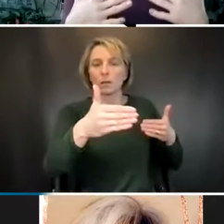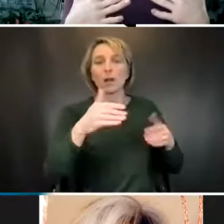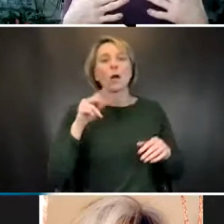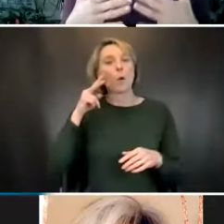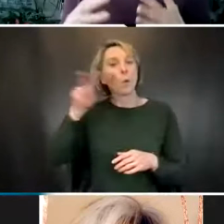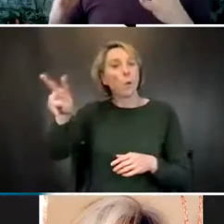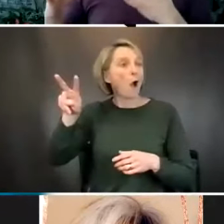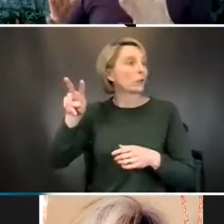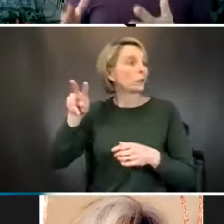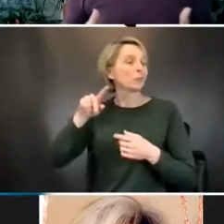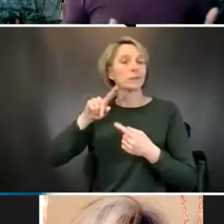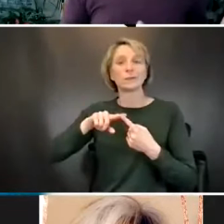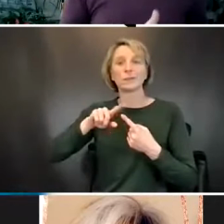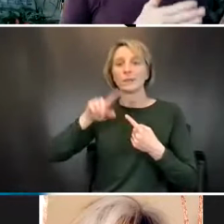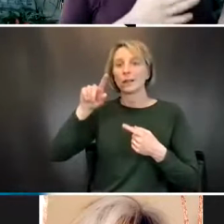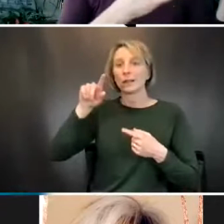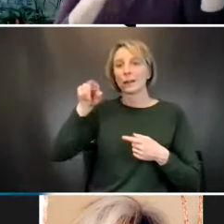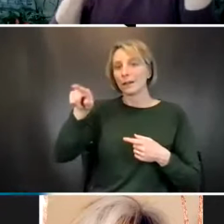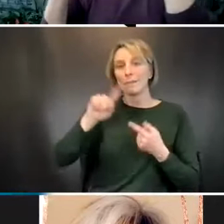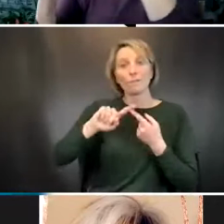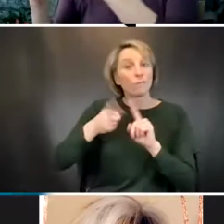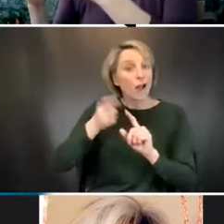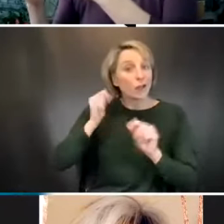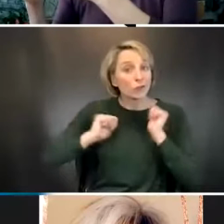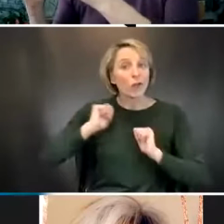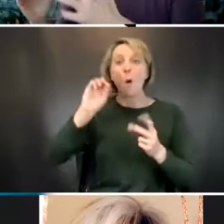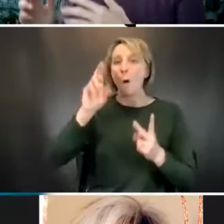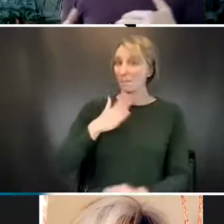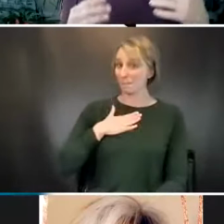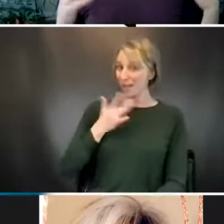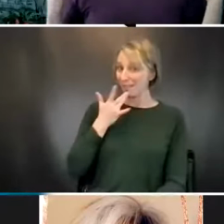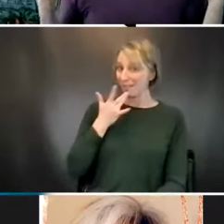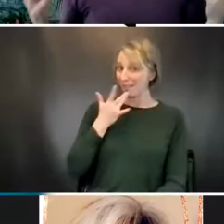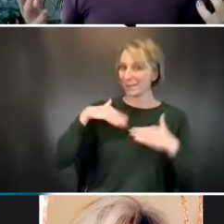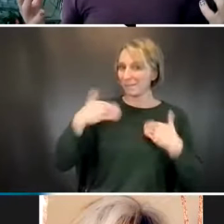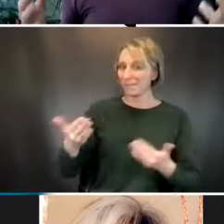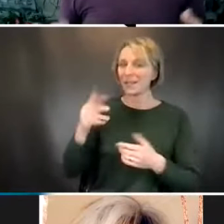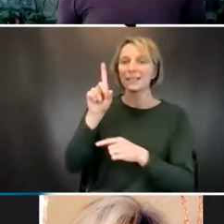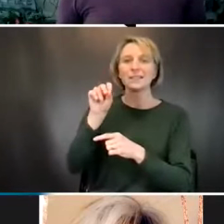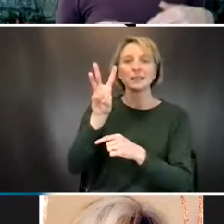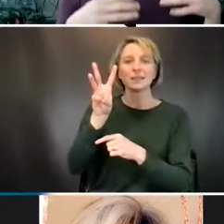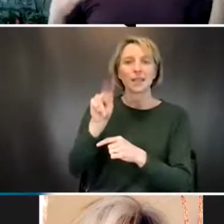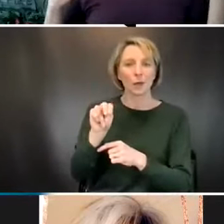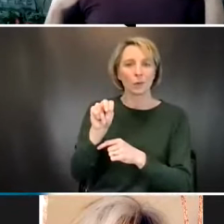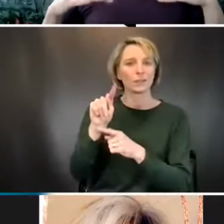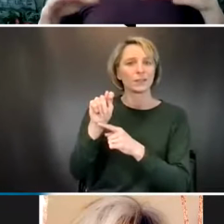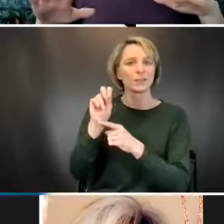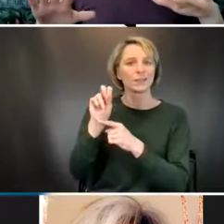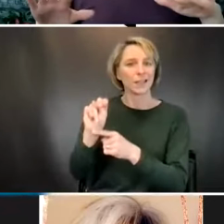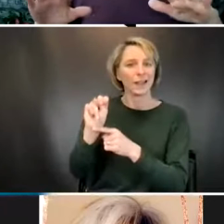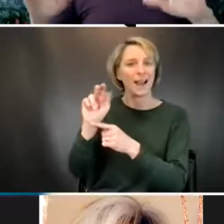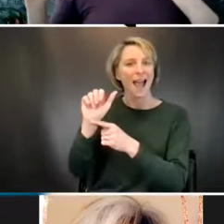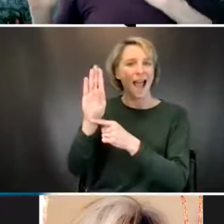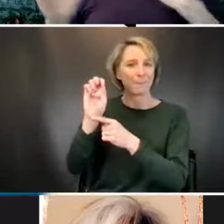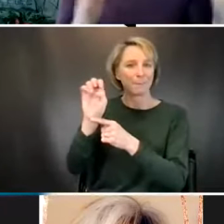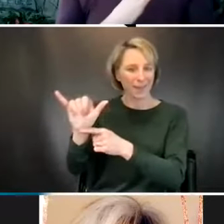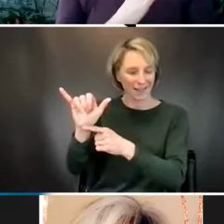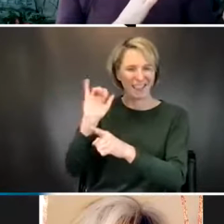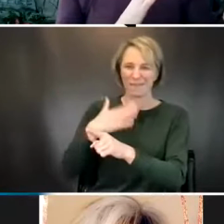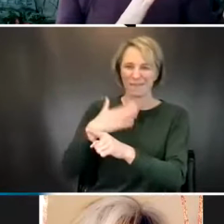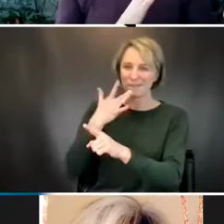very soothing because we know what the actor's going to say next, but it's also very creative. We are fully immersed in